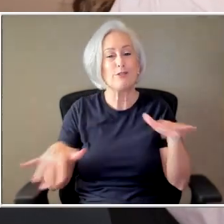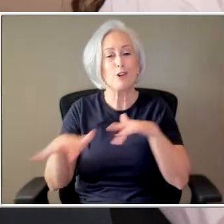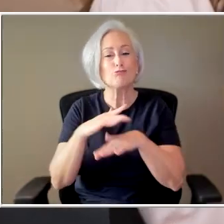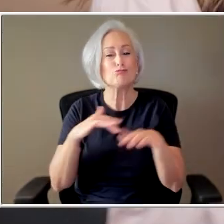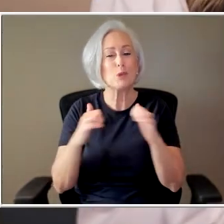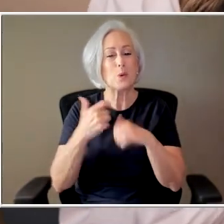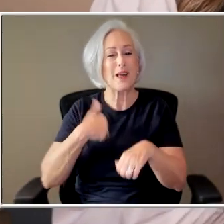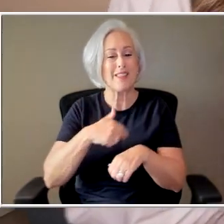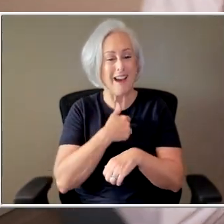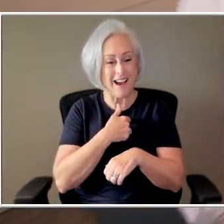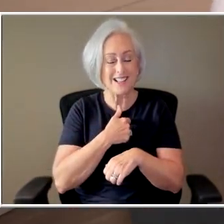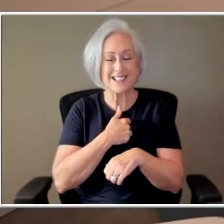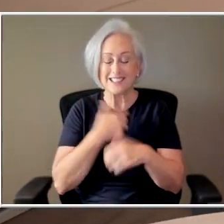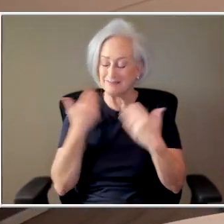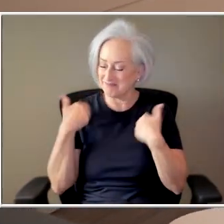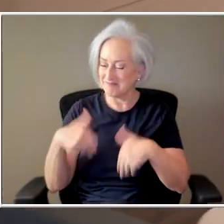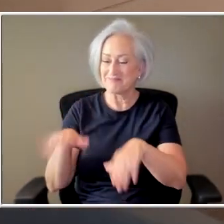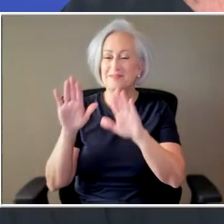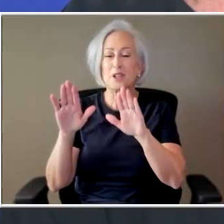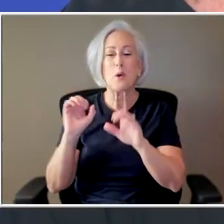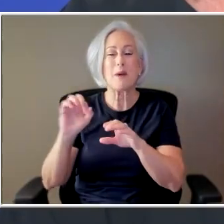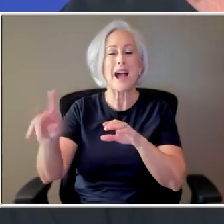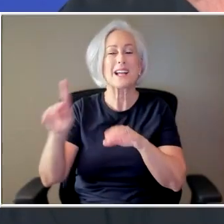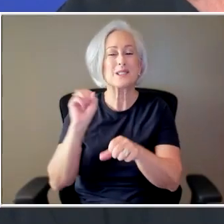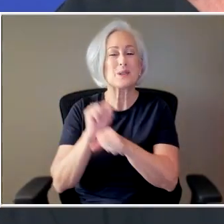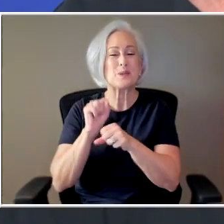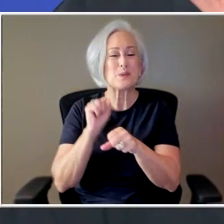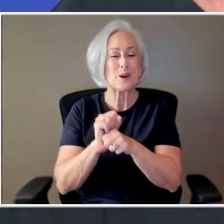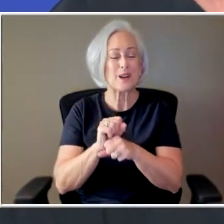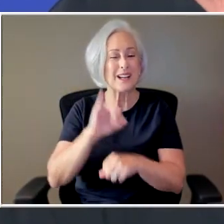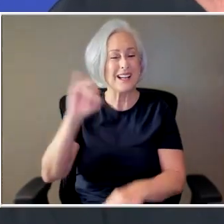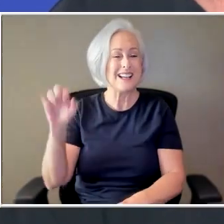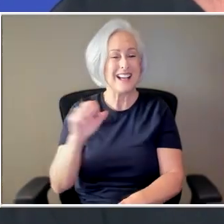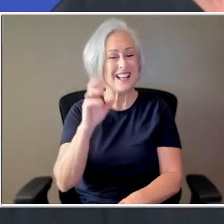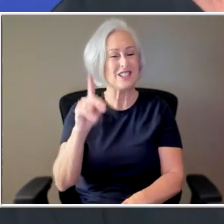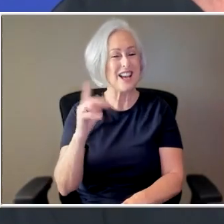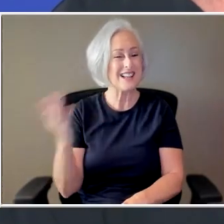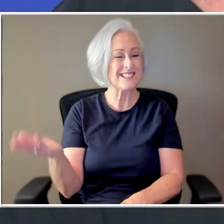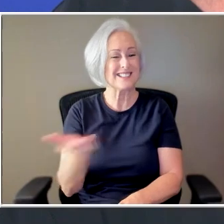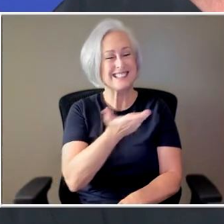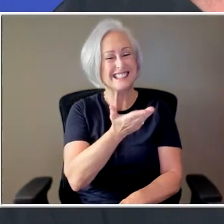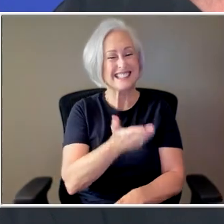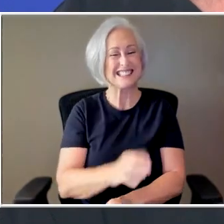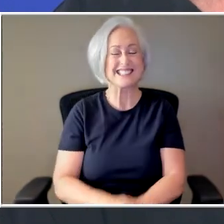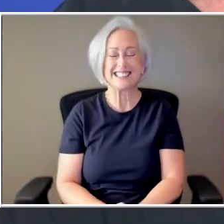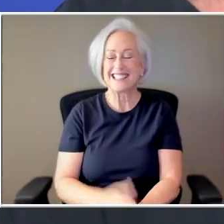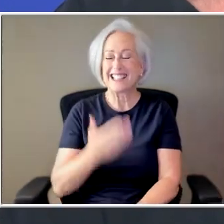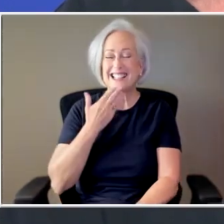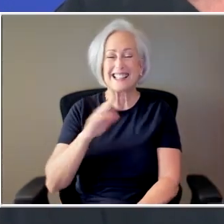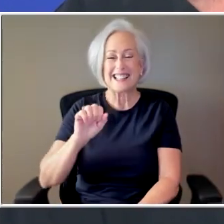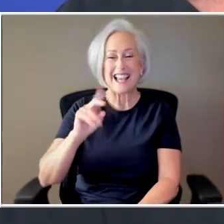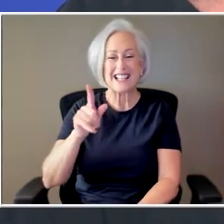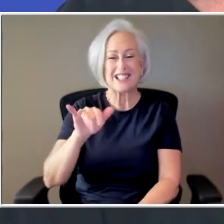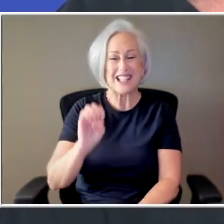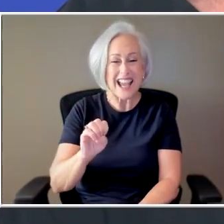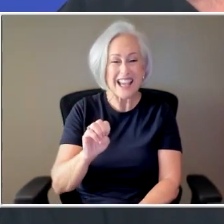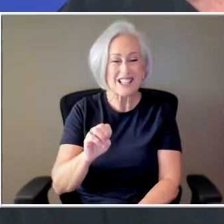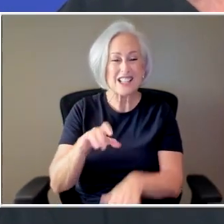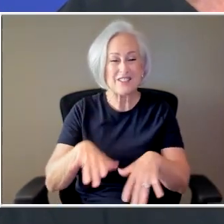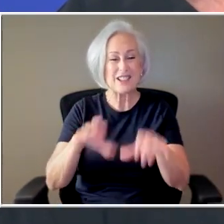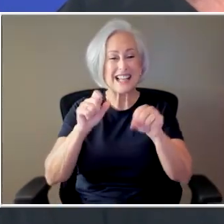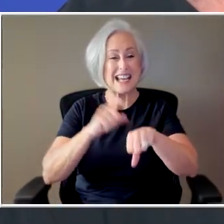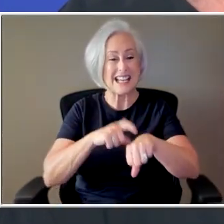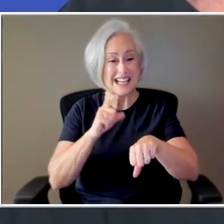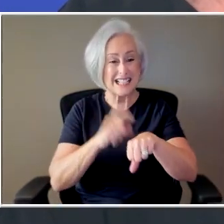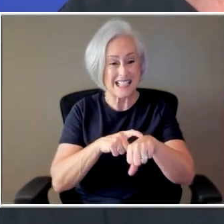we will let you get back to work, and Jess will go ahead and send it back to you in the studio. Angie, thanks so much for taking the time just to shine the spotlight on these